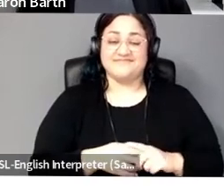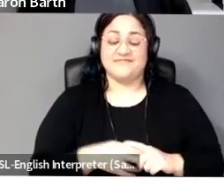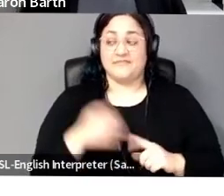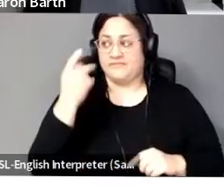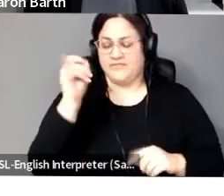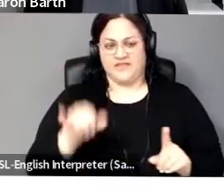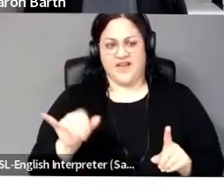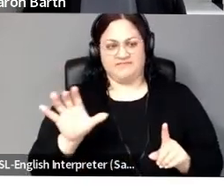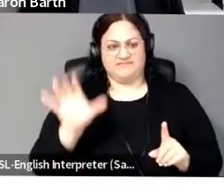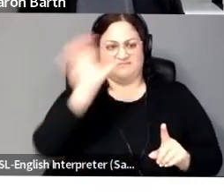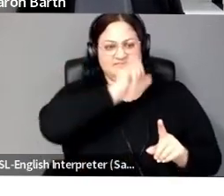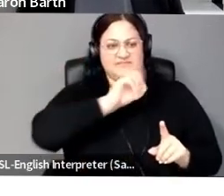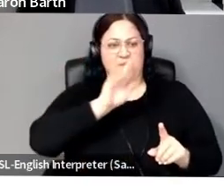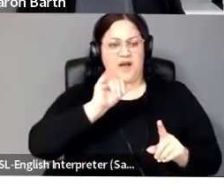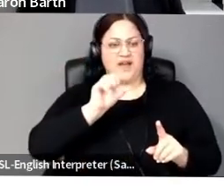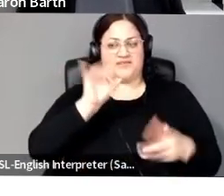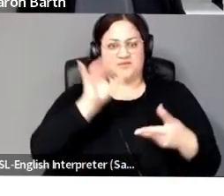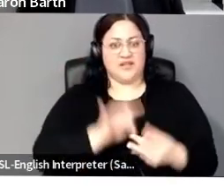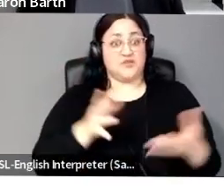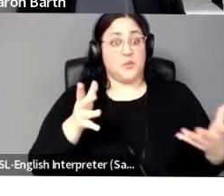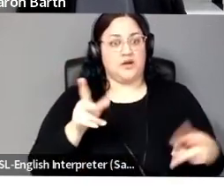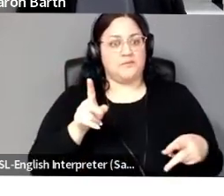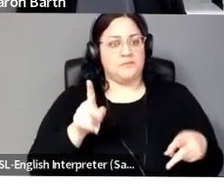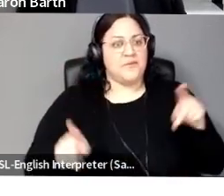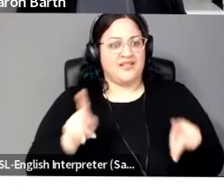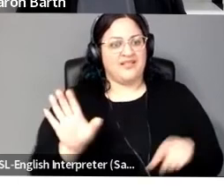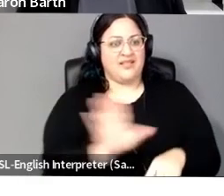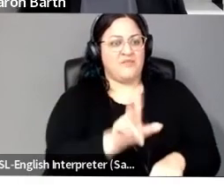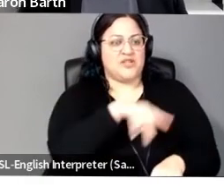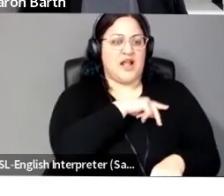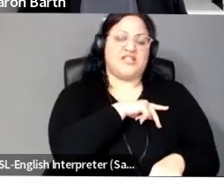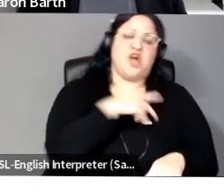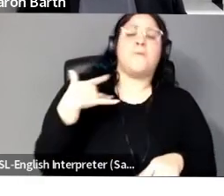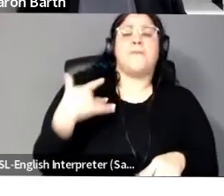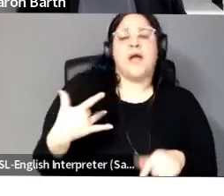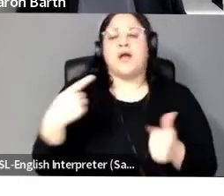so here we come to the real